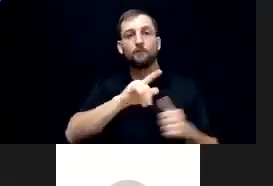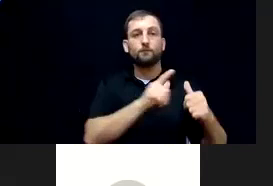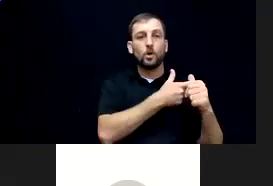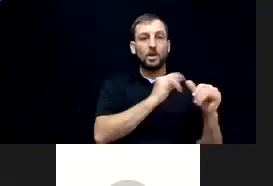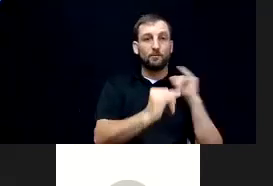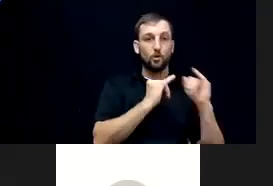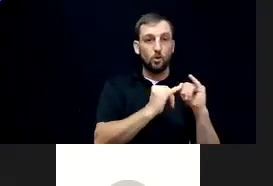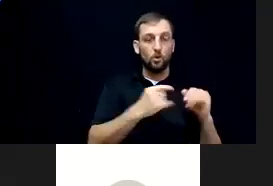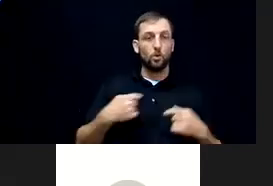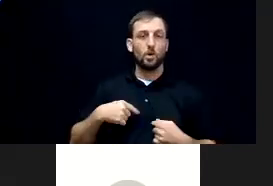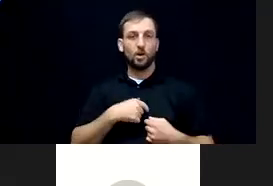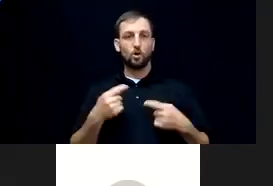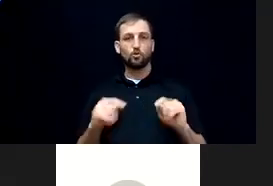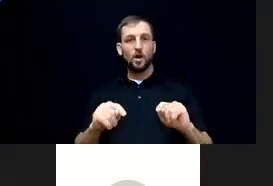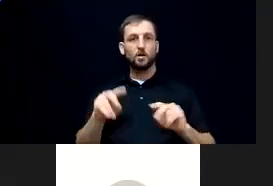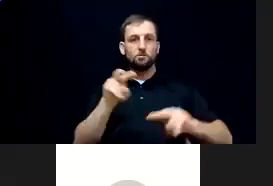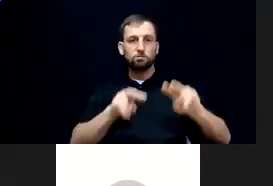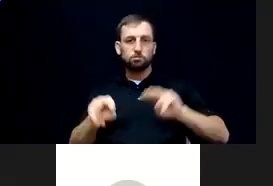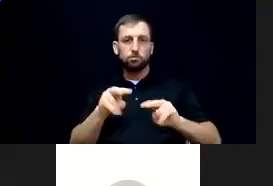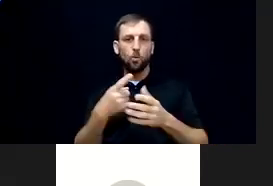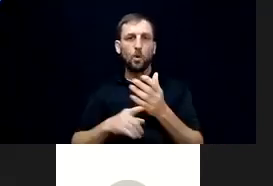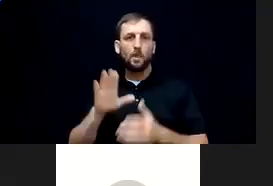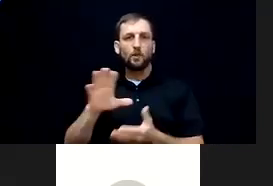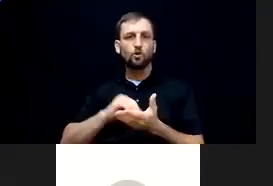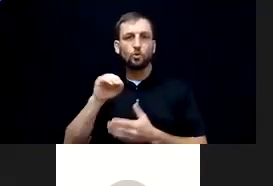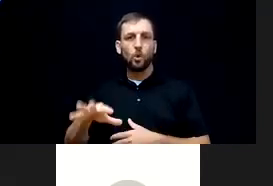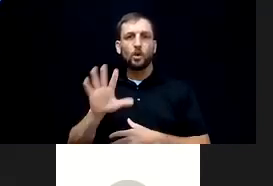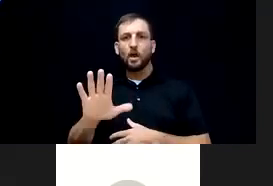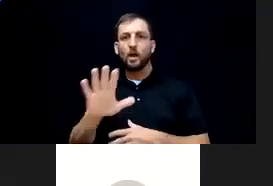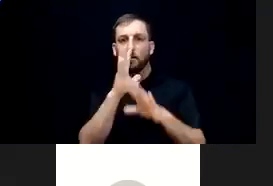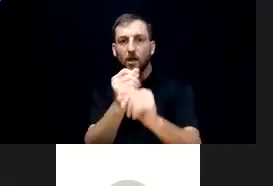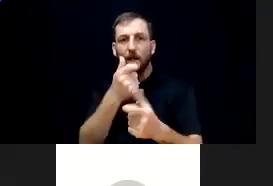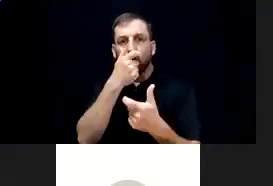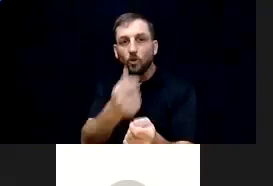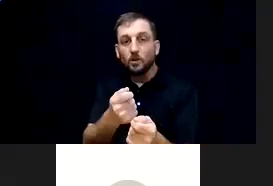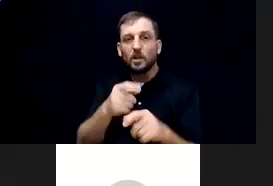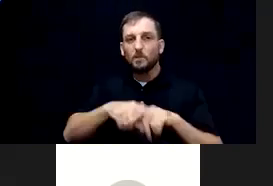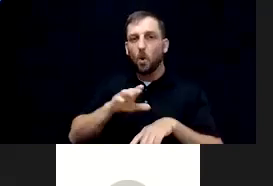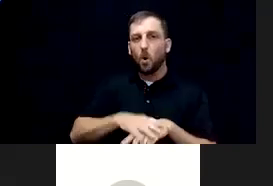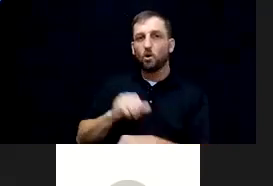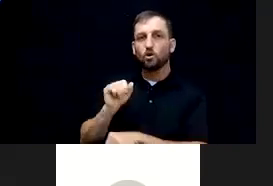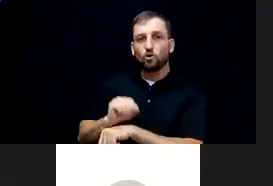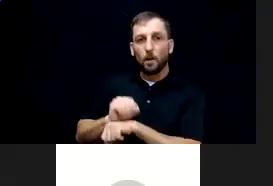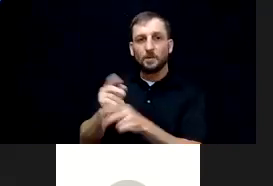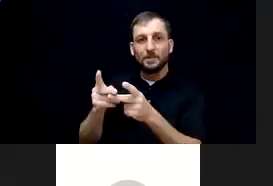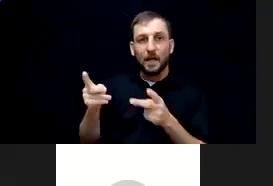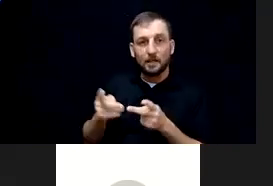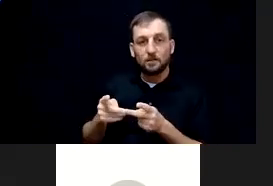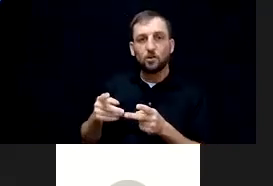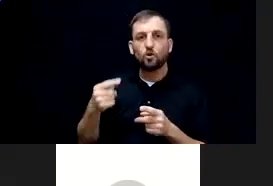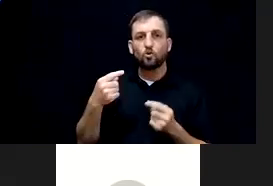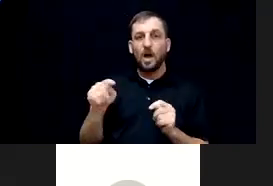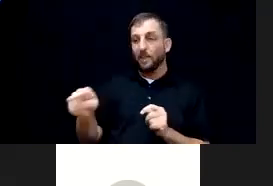try to assess what the students' interests are, and based on the different job sites that we have, we try to place